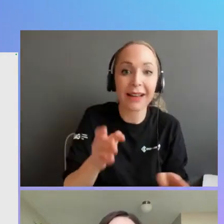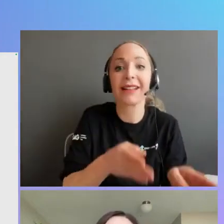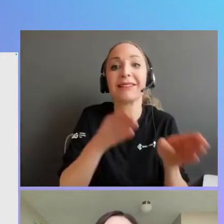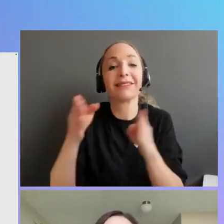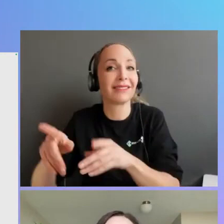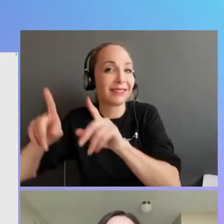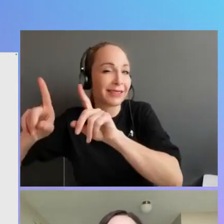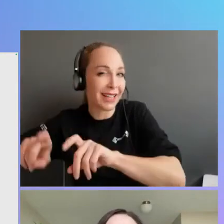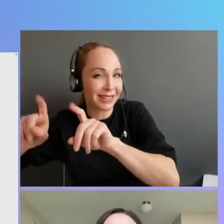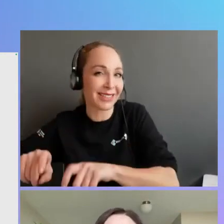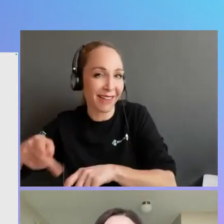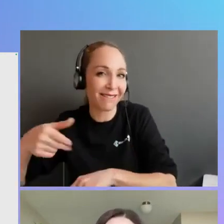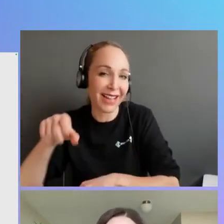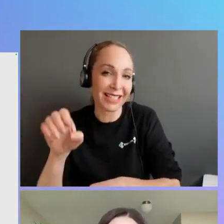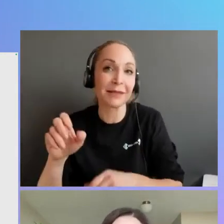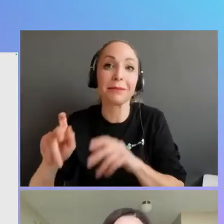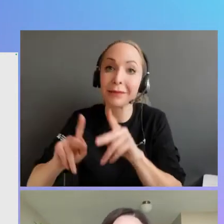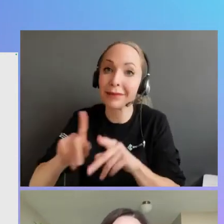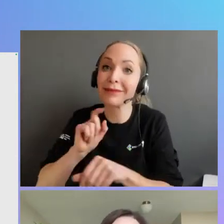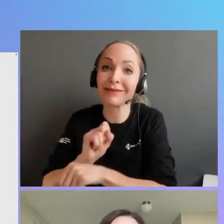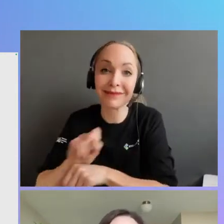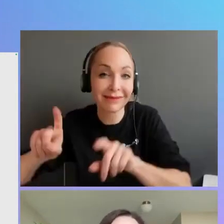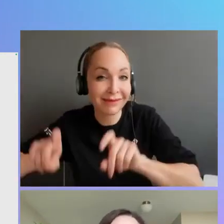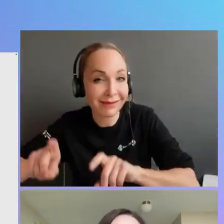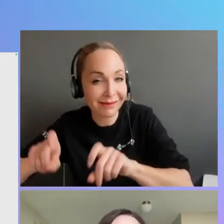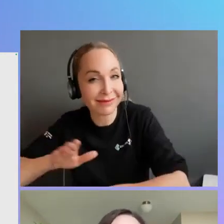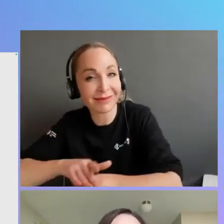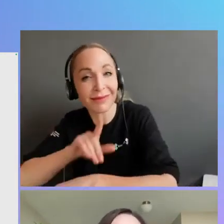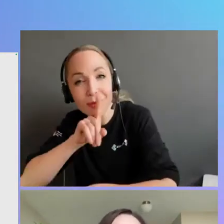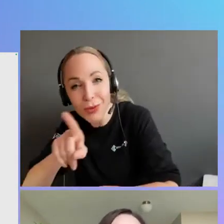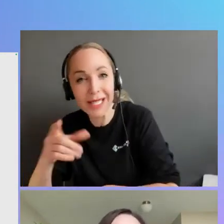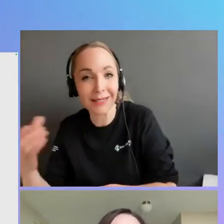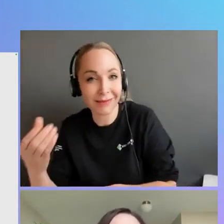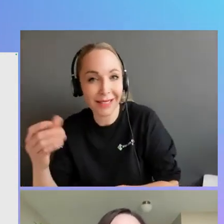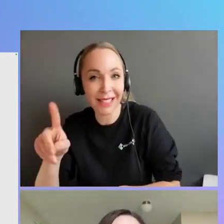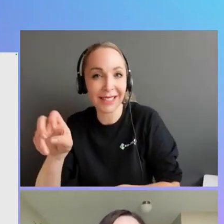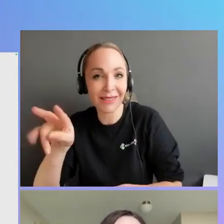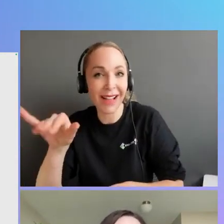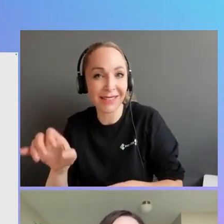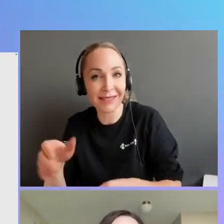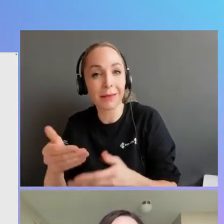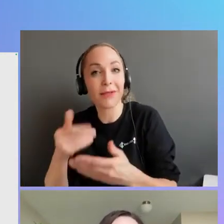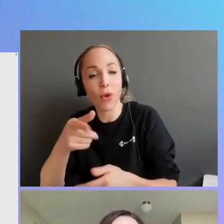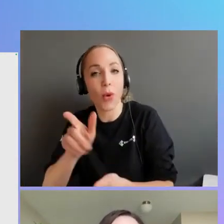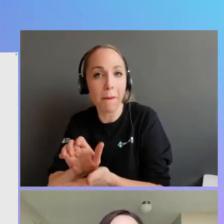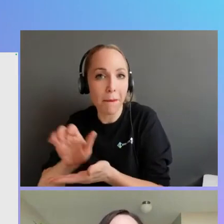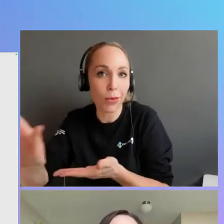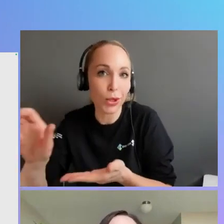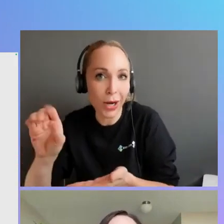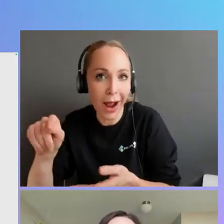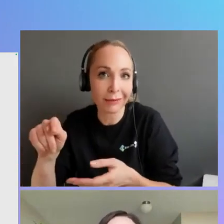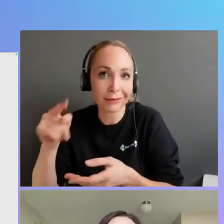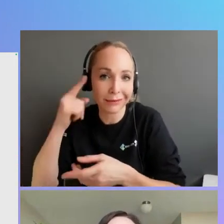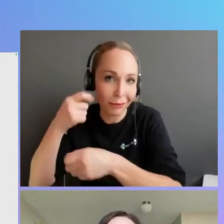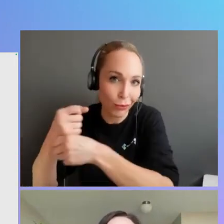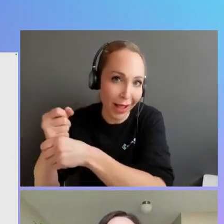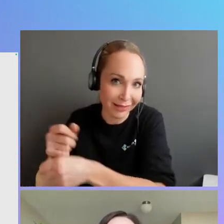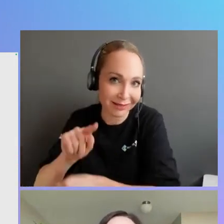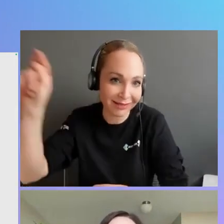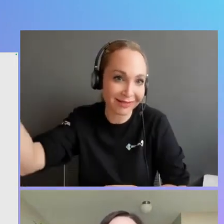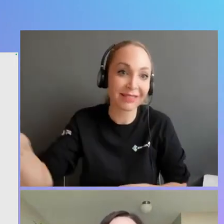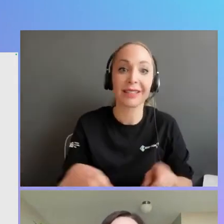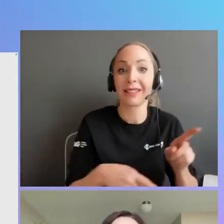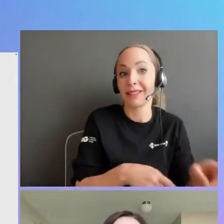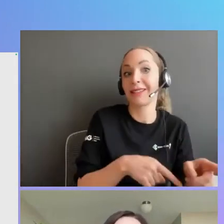real devices before you're actually pushing that out to production. So in the develop phase as a developer, one tool you can use